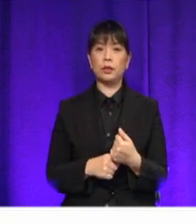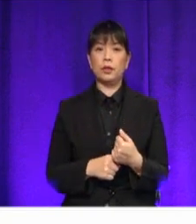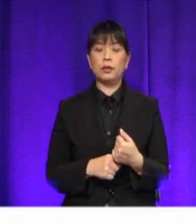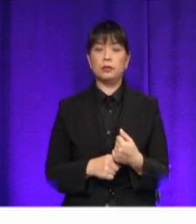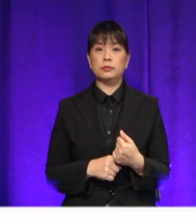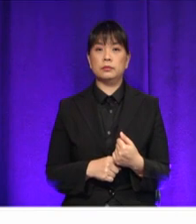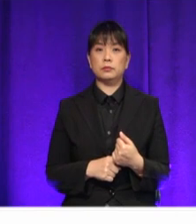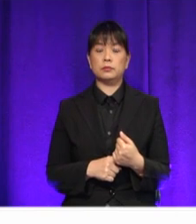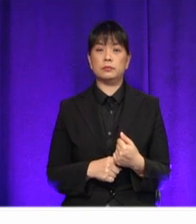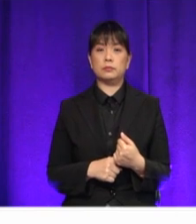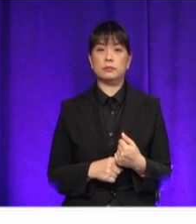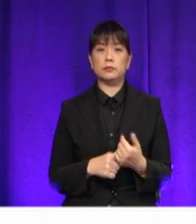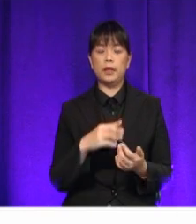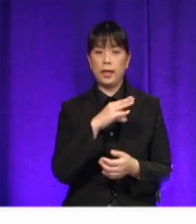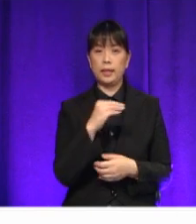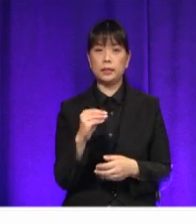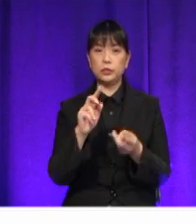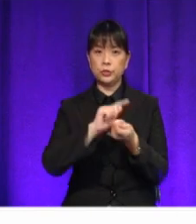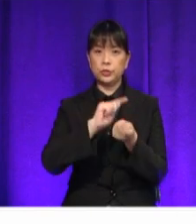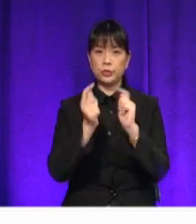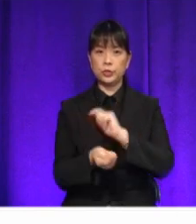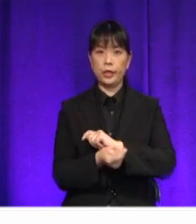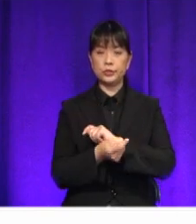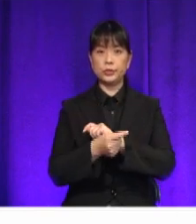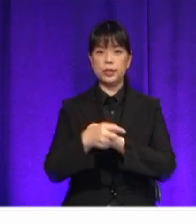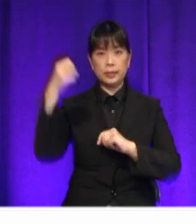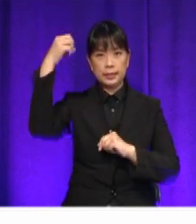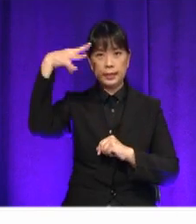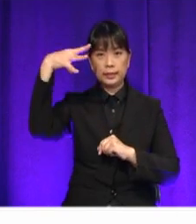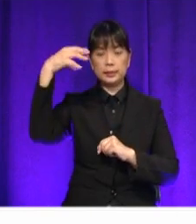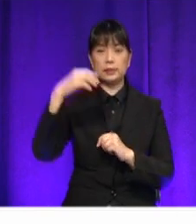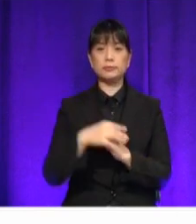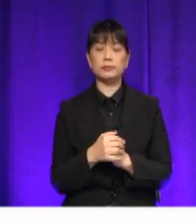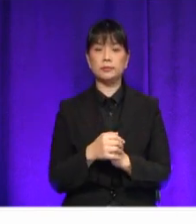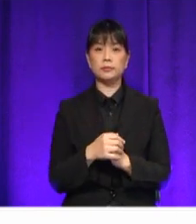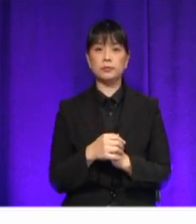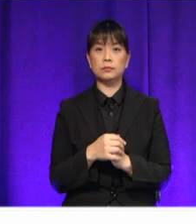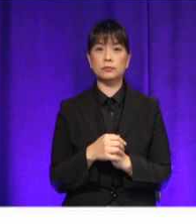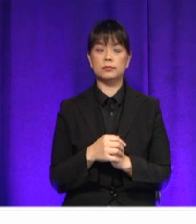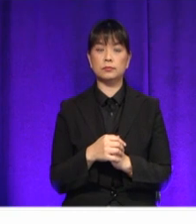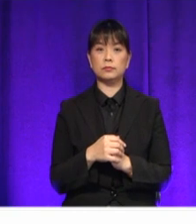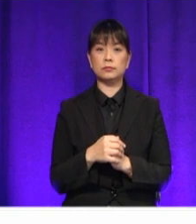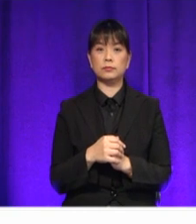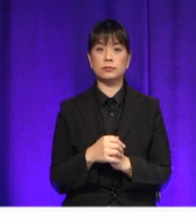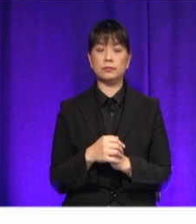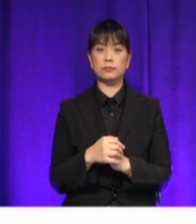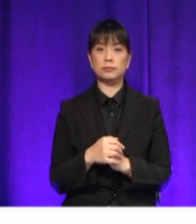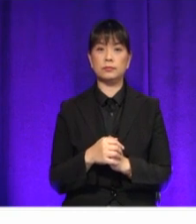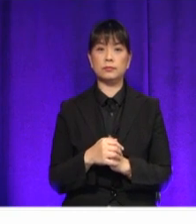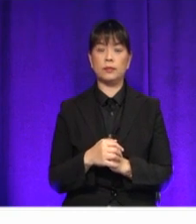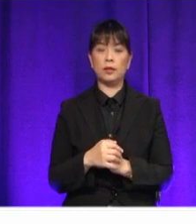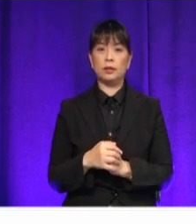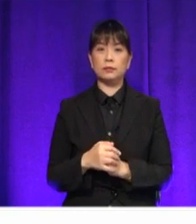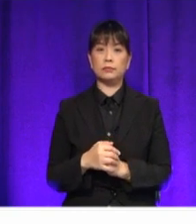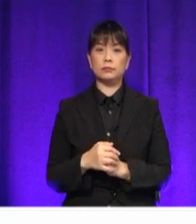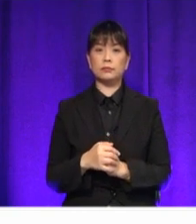the type of floor, the lightings, and so on. This will like attract the students to go to the library more often. That's really nice.